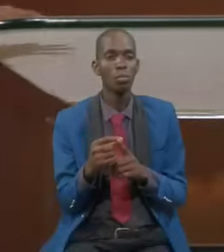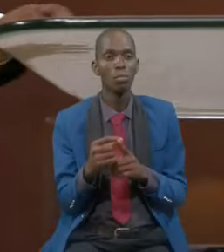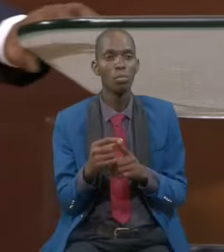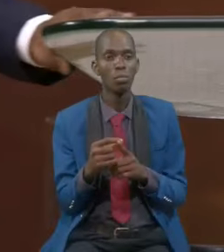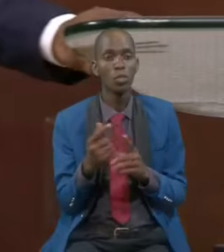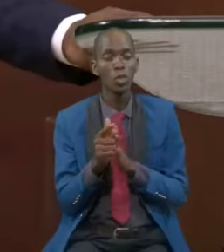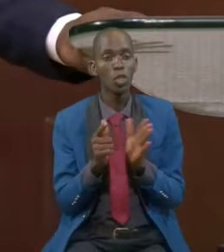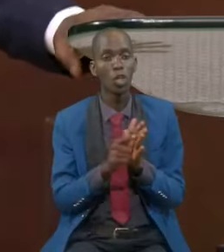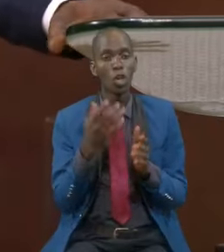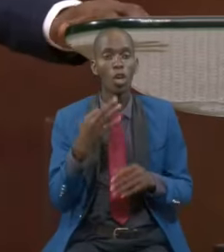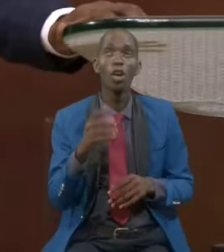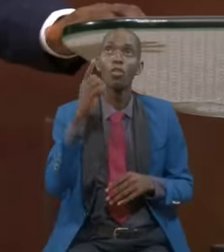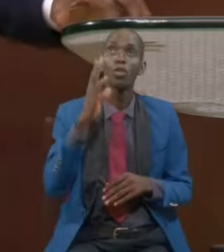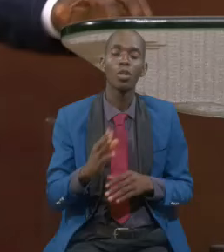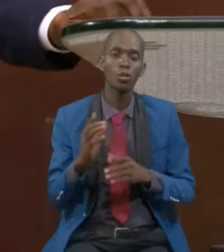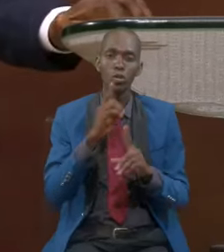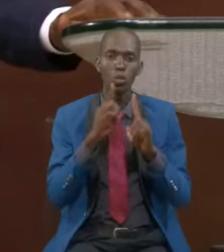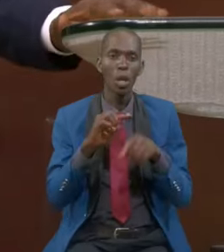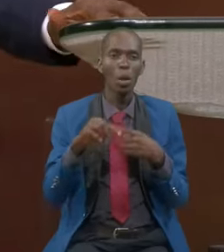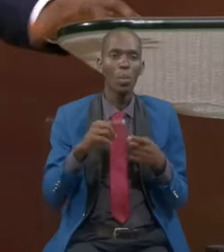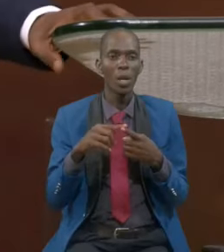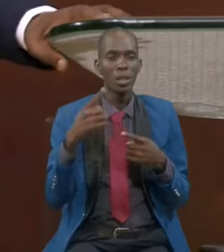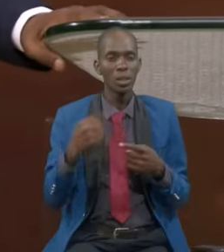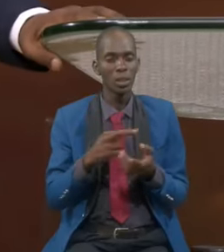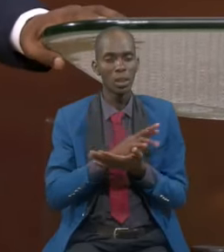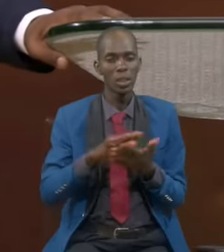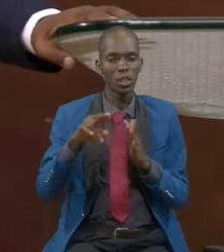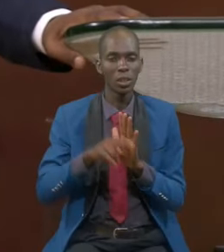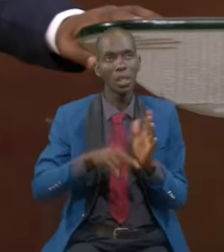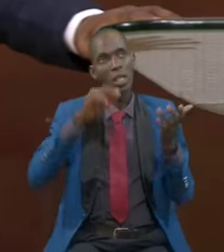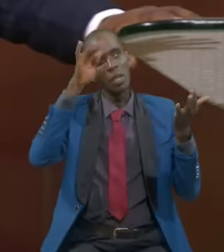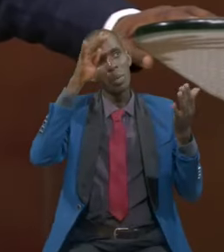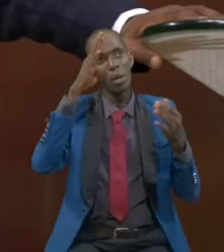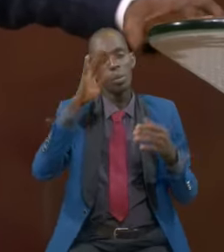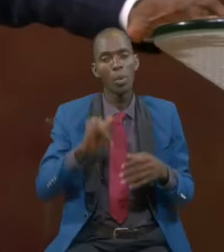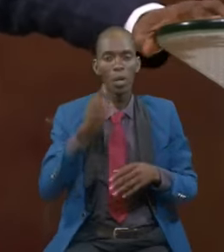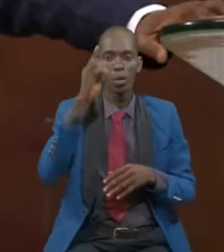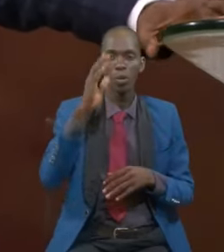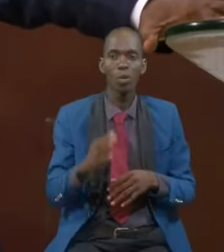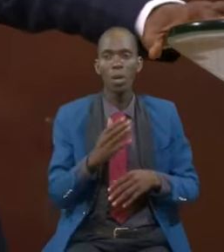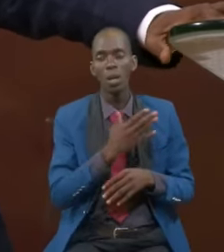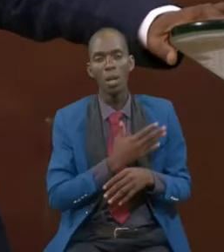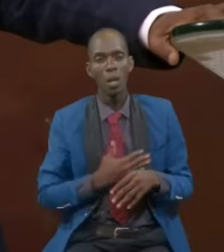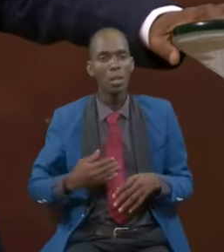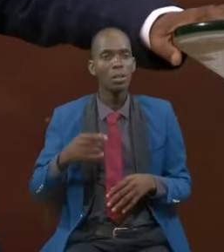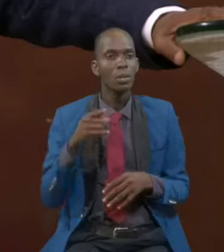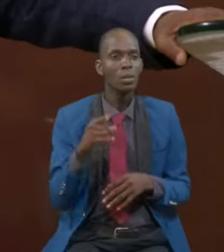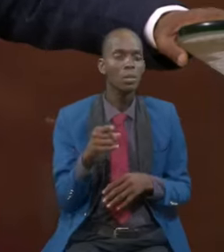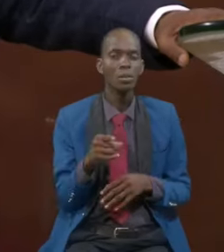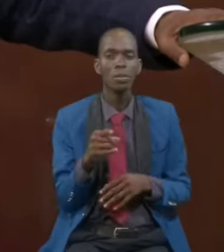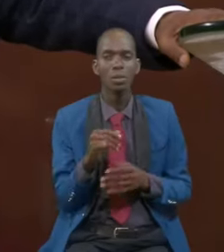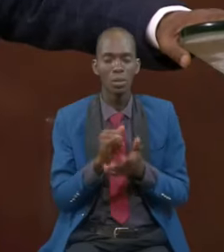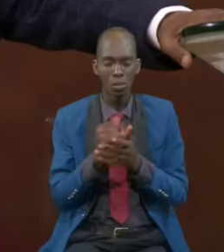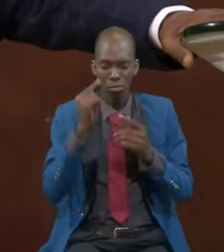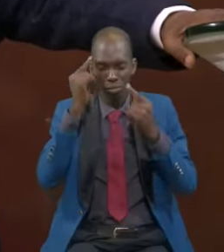the righteousness expected by God, and looked at his own righteousness and his righteousness way